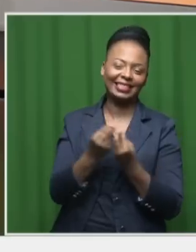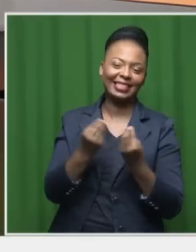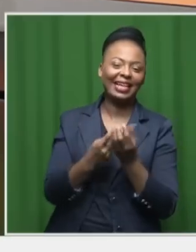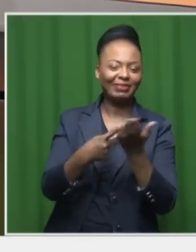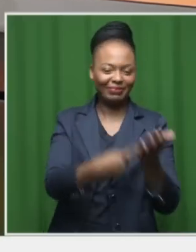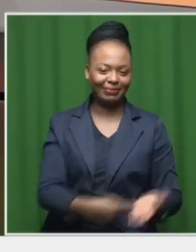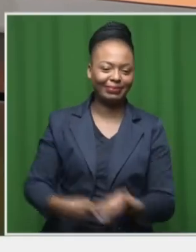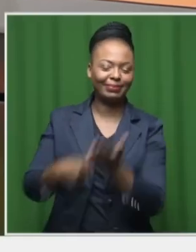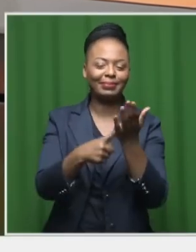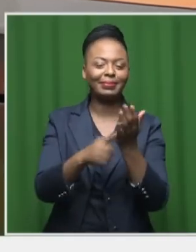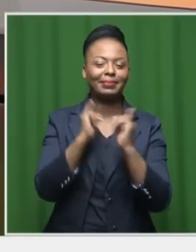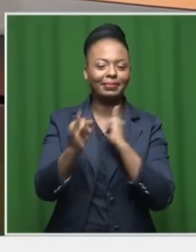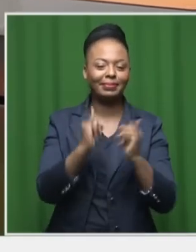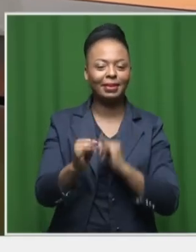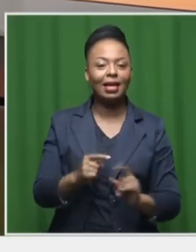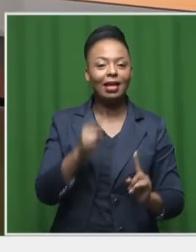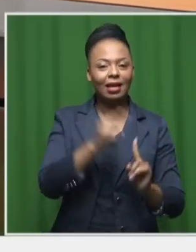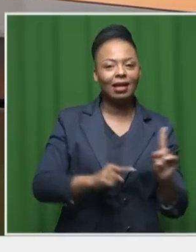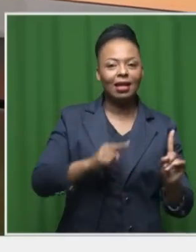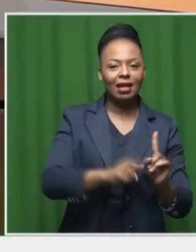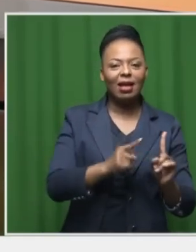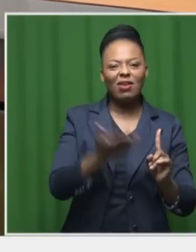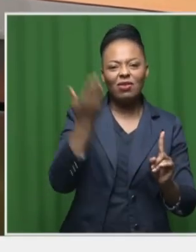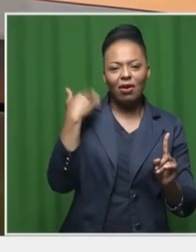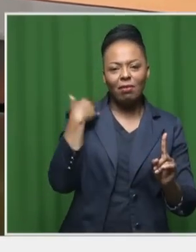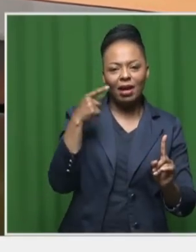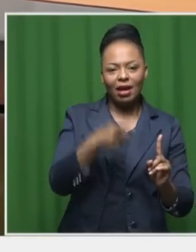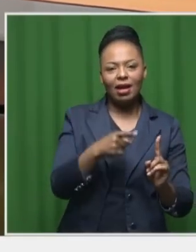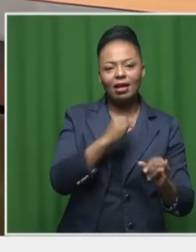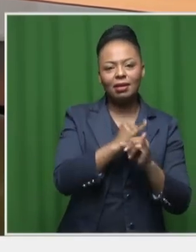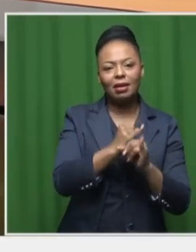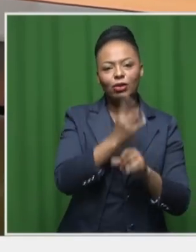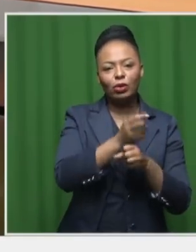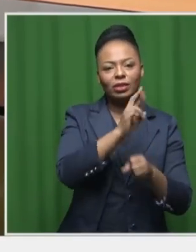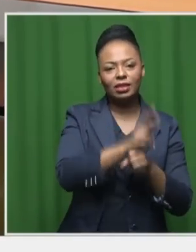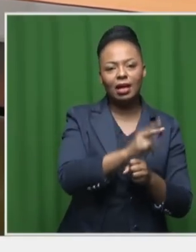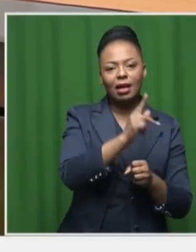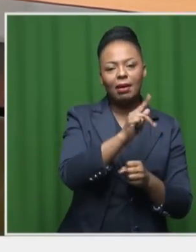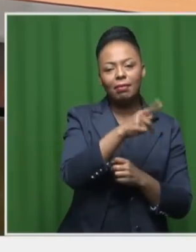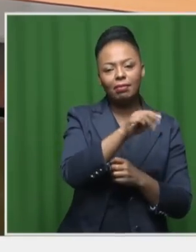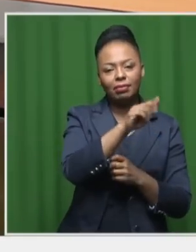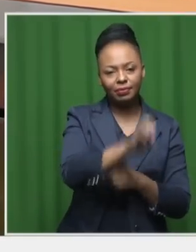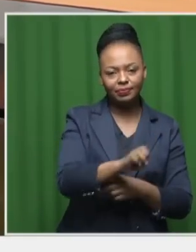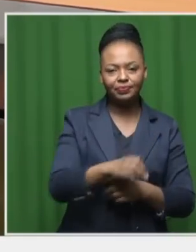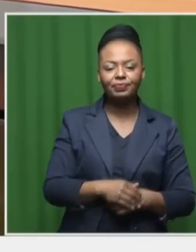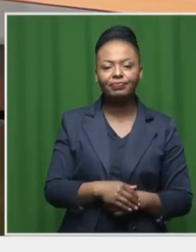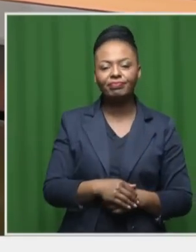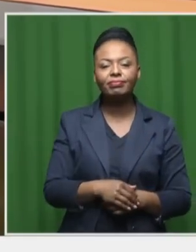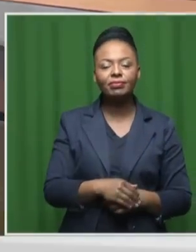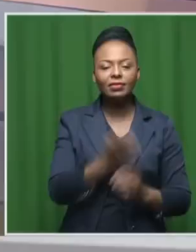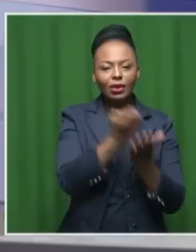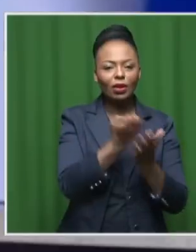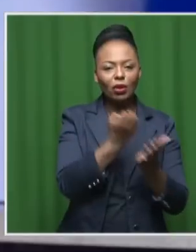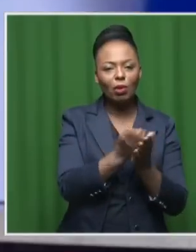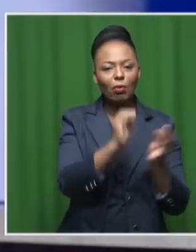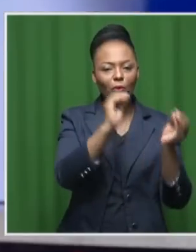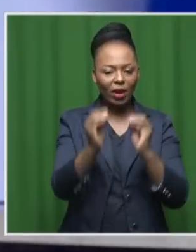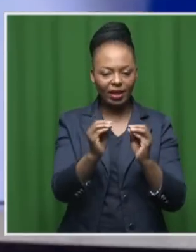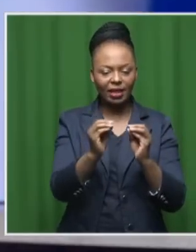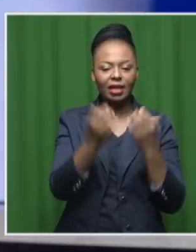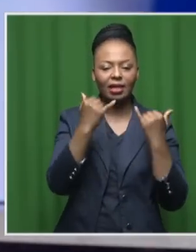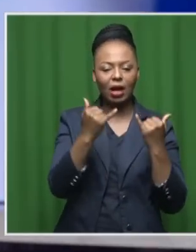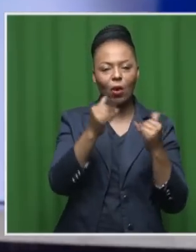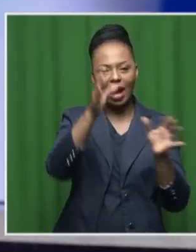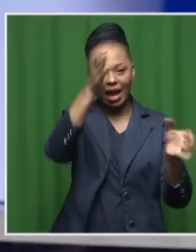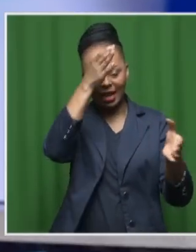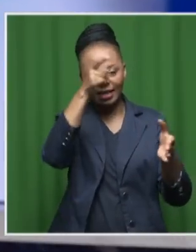Former Statistician-General of South Africa, Dr. Pali Lehohla, who's currently the Director of Economic Modelling at the Economic Modelling